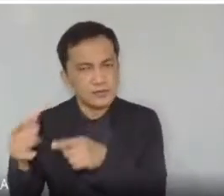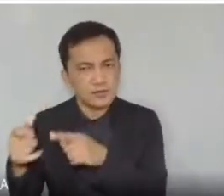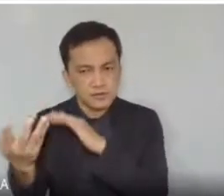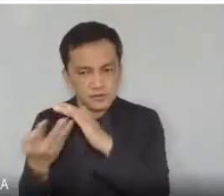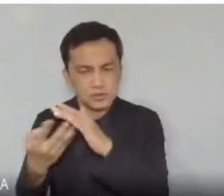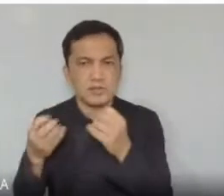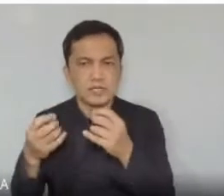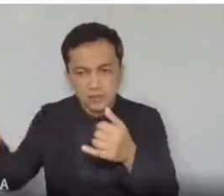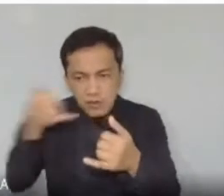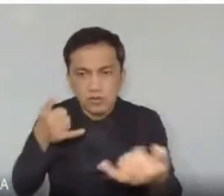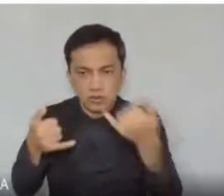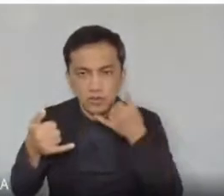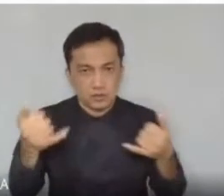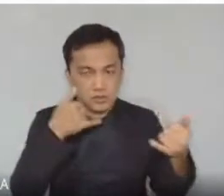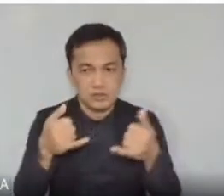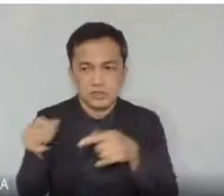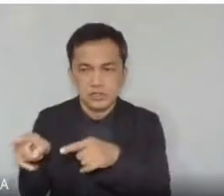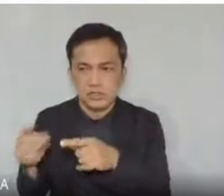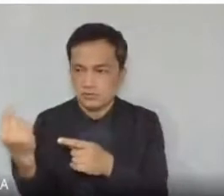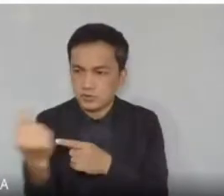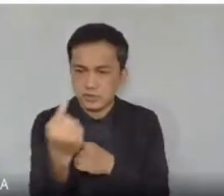they really need. Next slide, please.